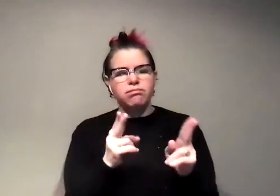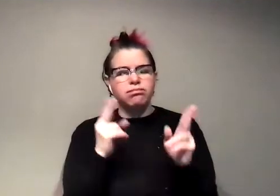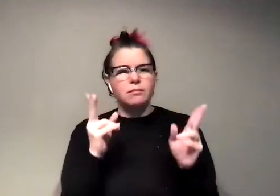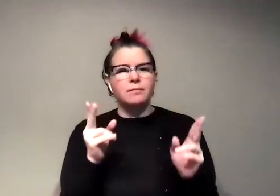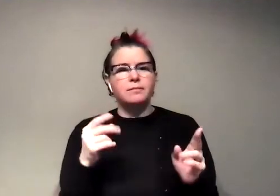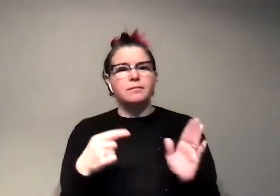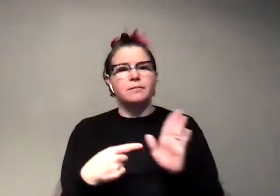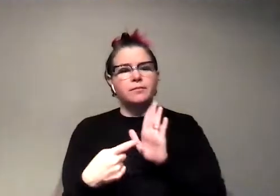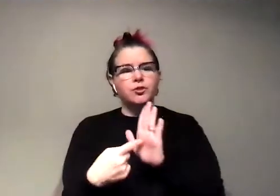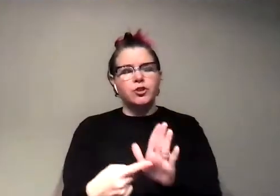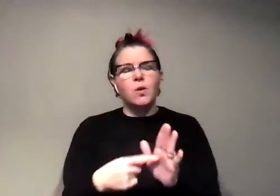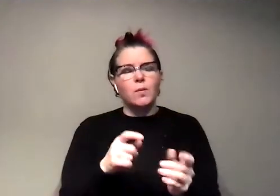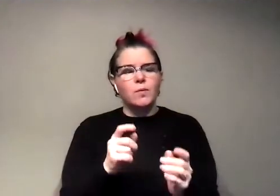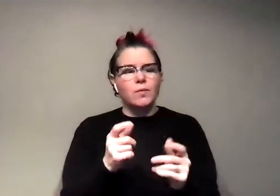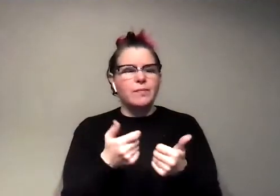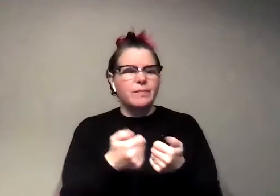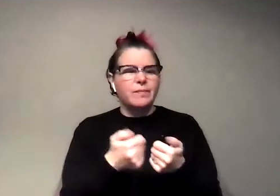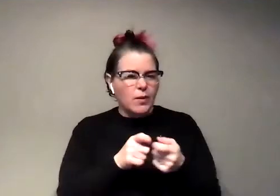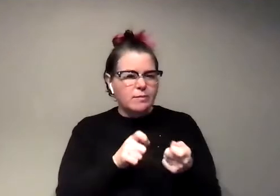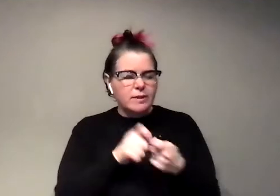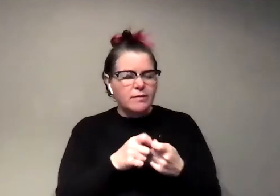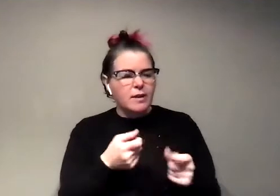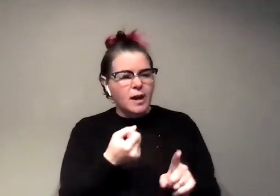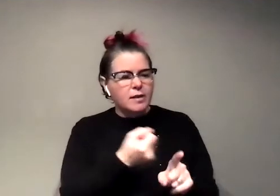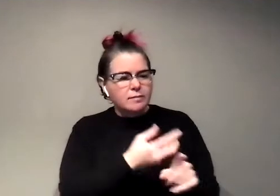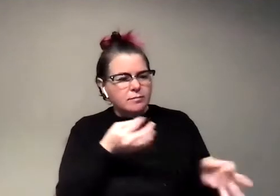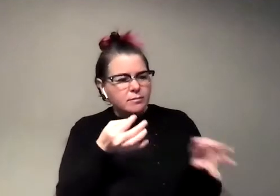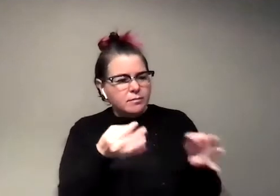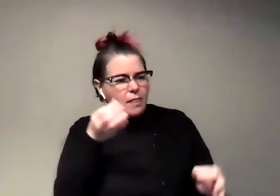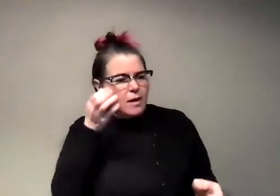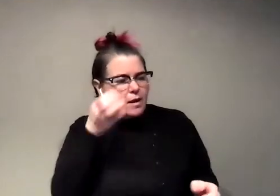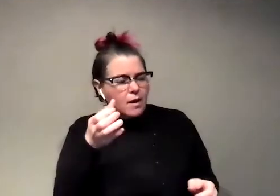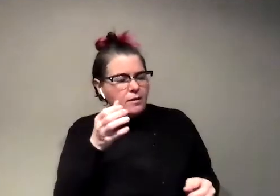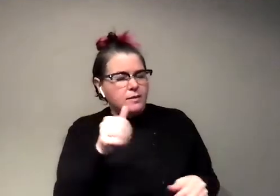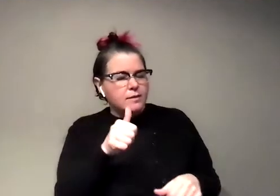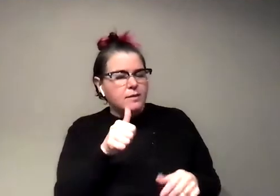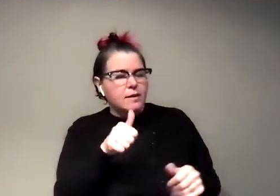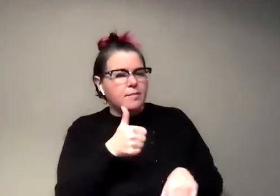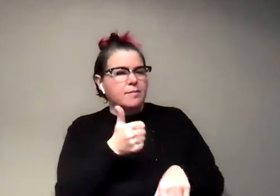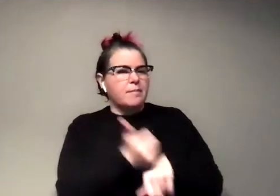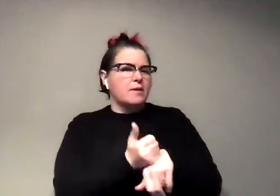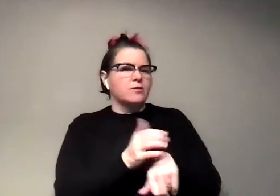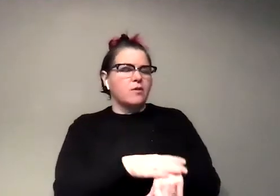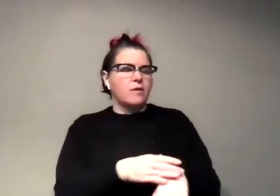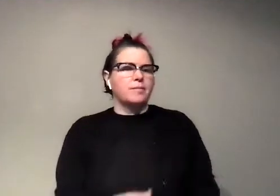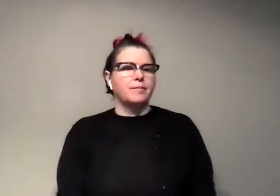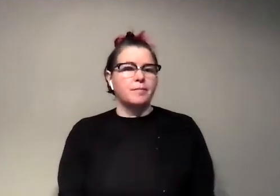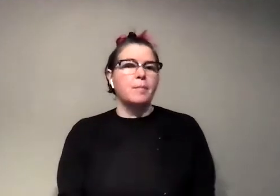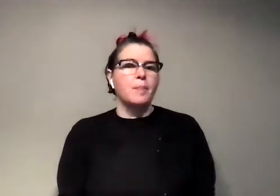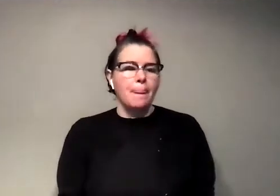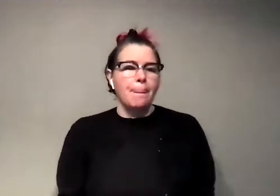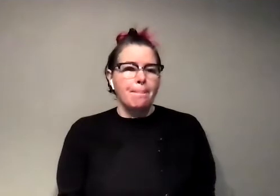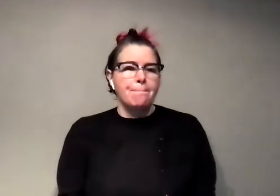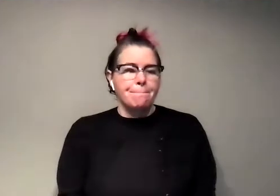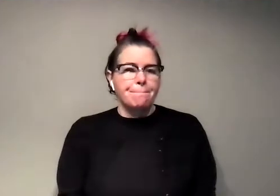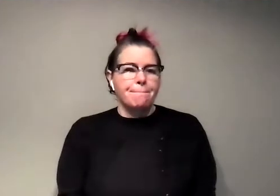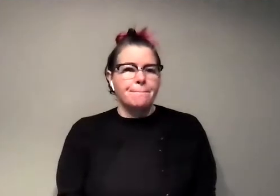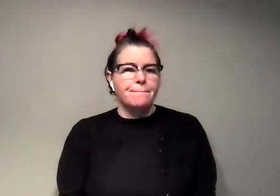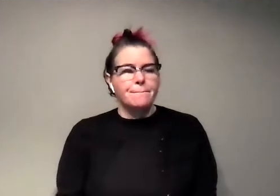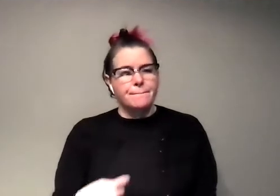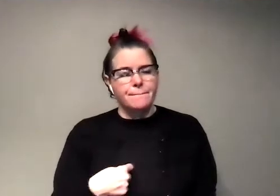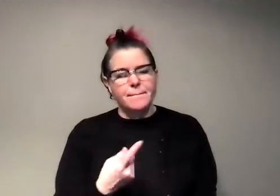a section of like a video game and I talk a little bit about the concept that the game is like performing. So I've done them on